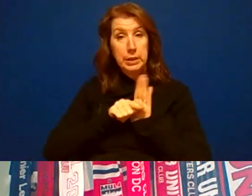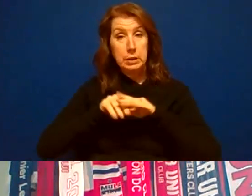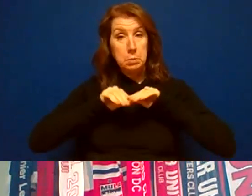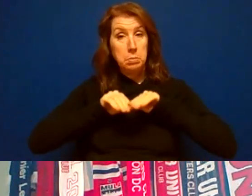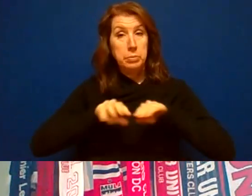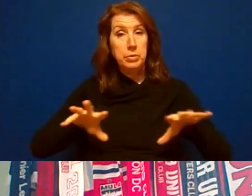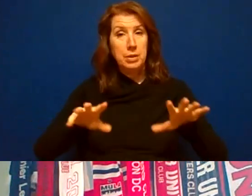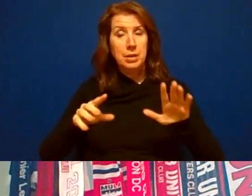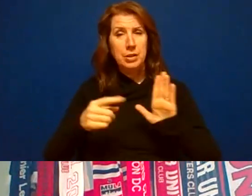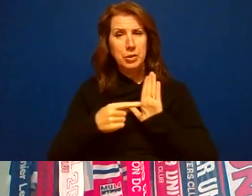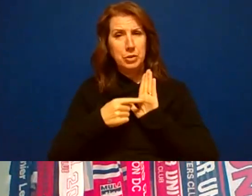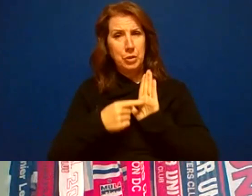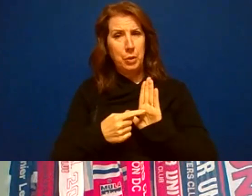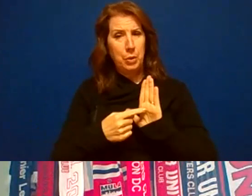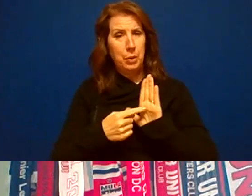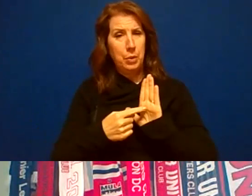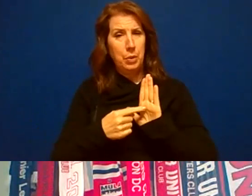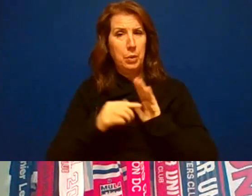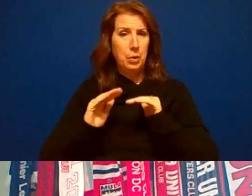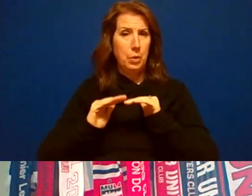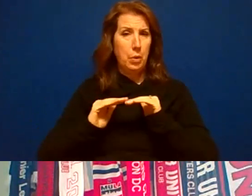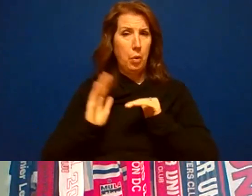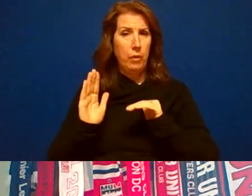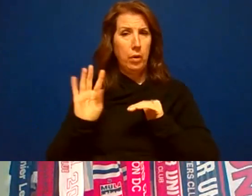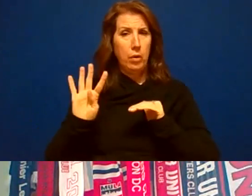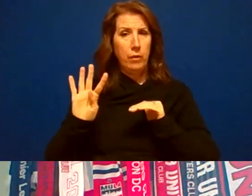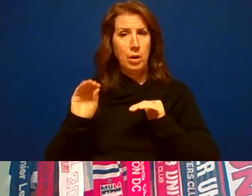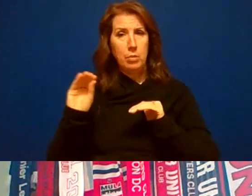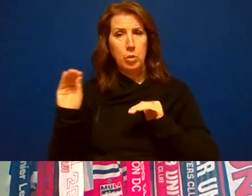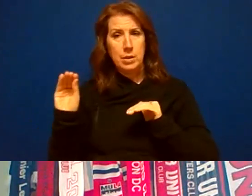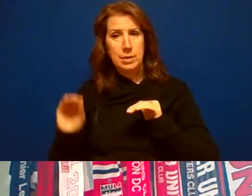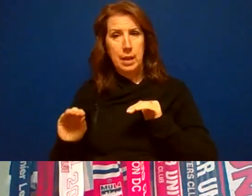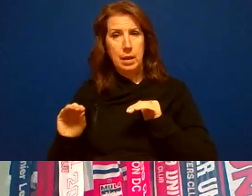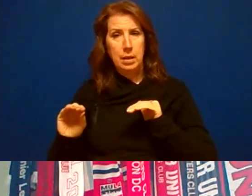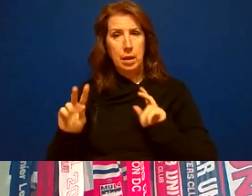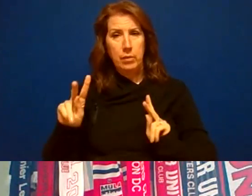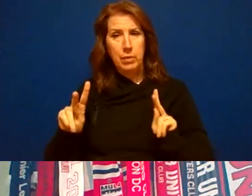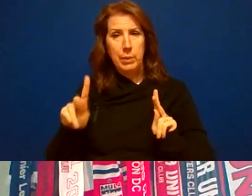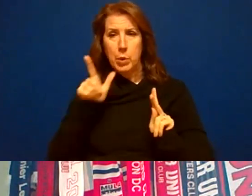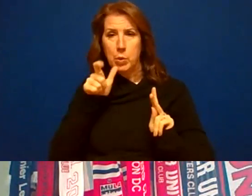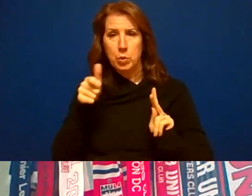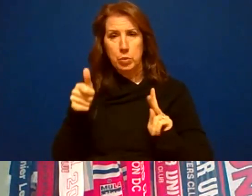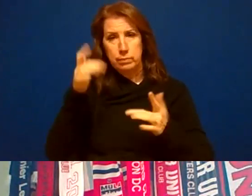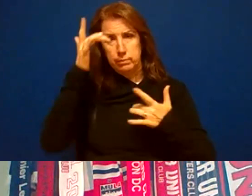that something like more than 40% of the deaths from COVID